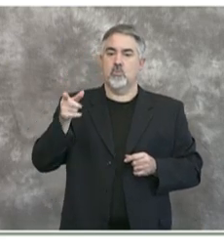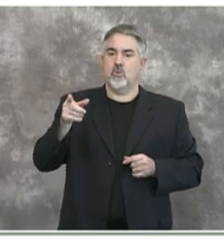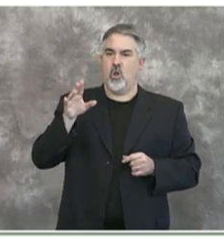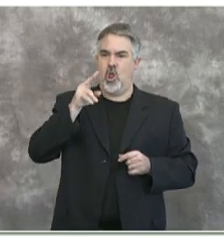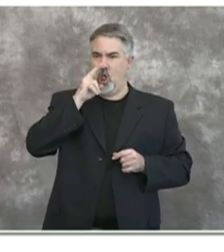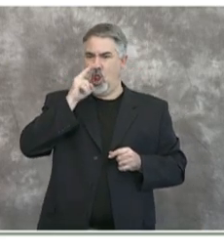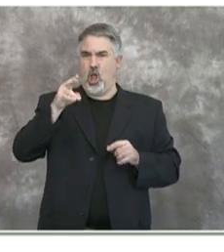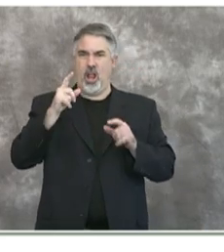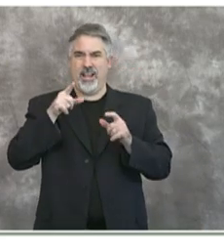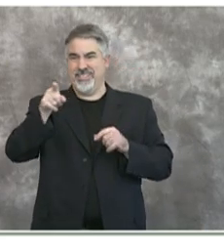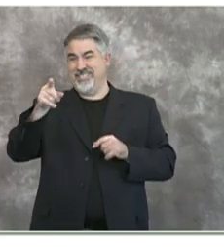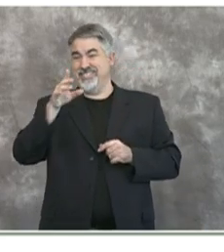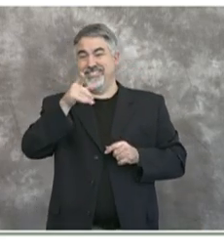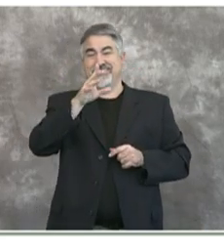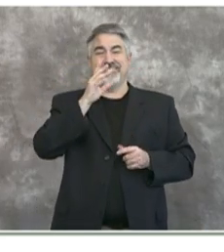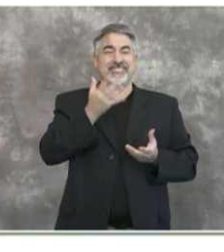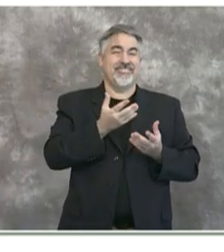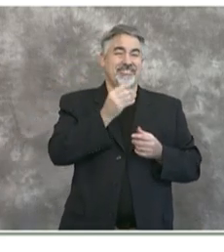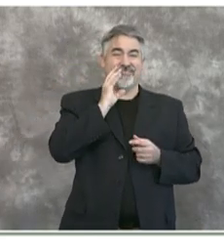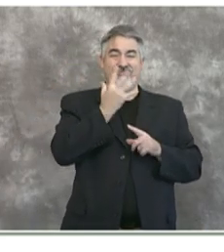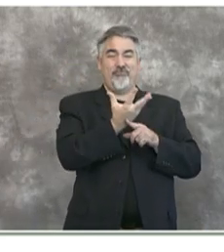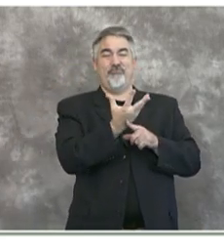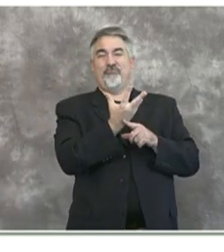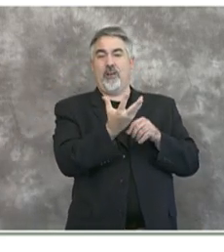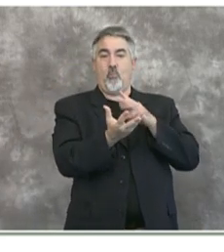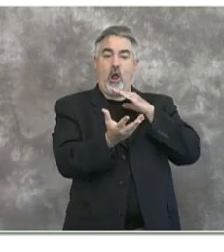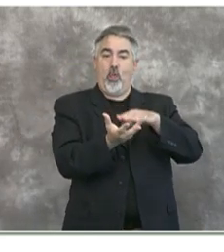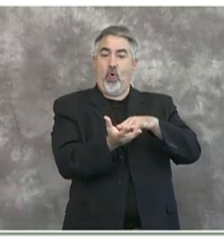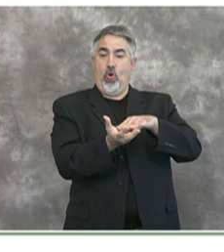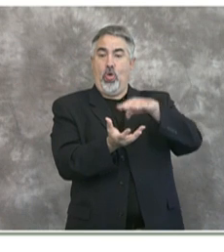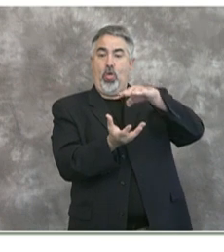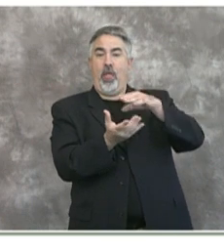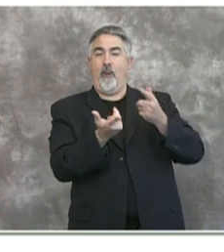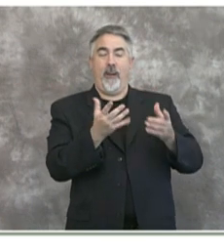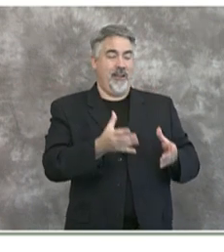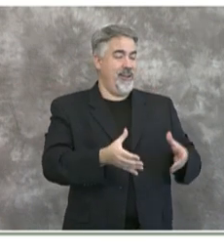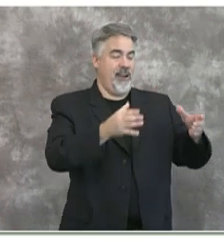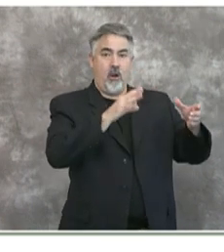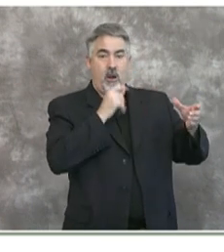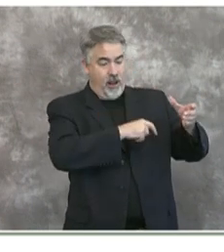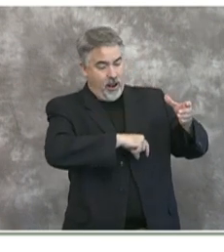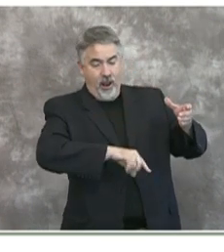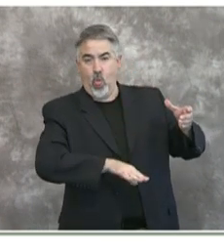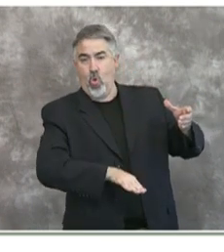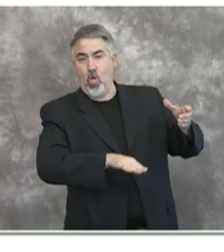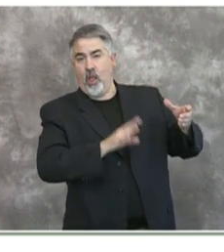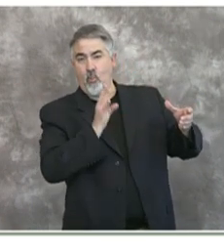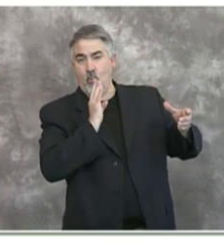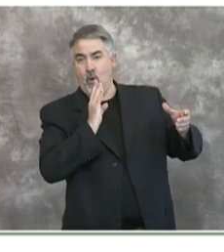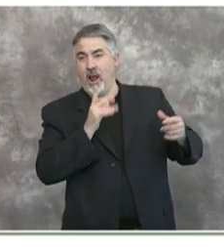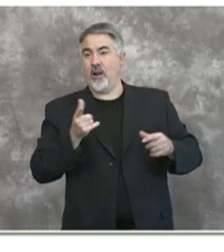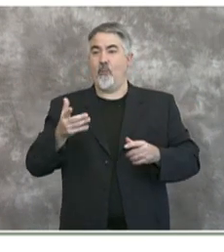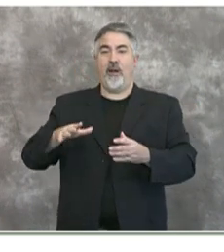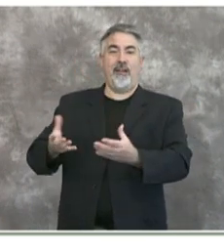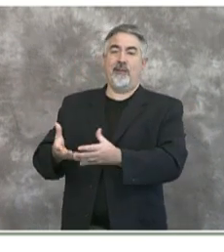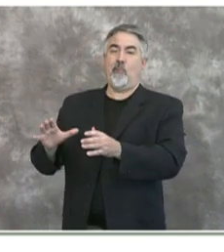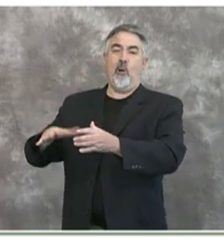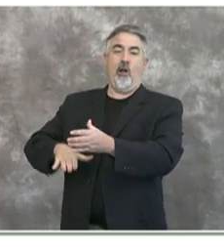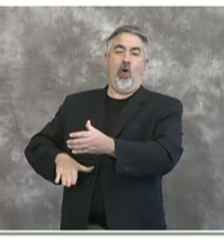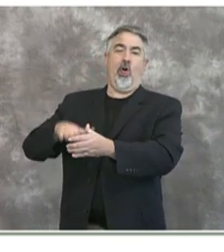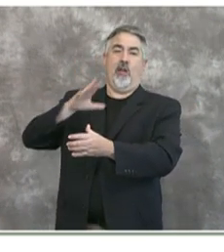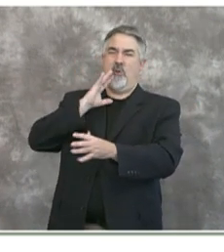and yard and dumping out standing water from items like plant saucers. Please keep yourself and your family safe by